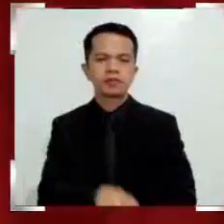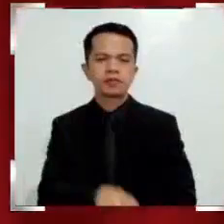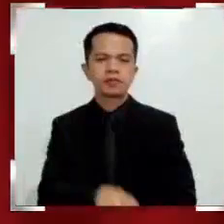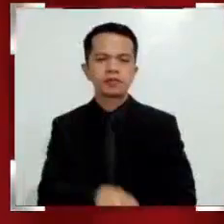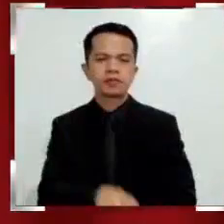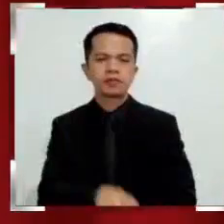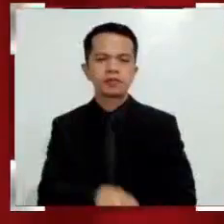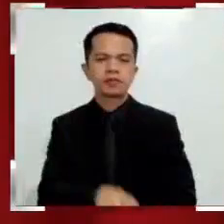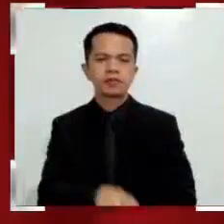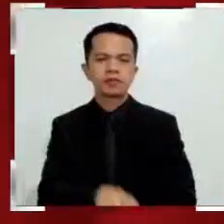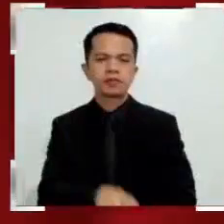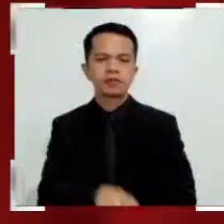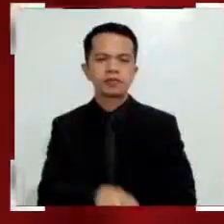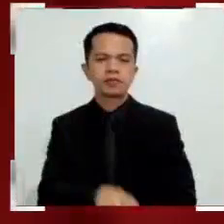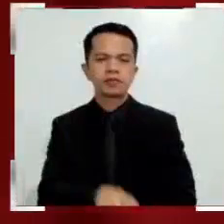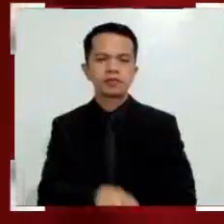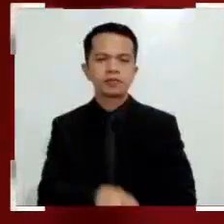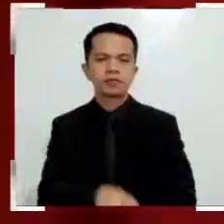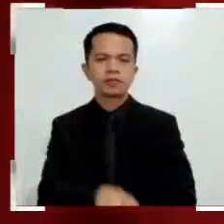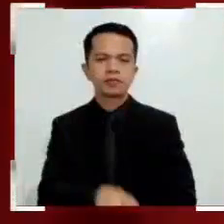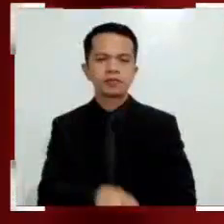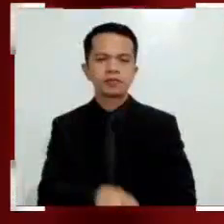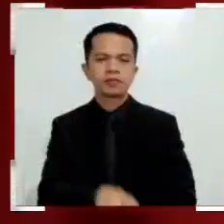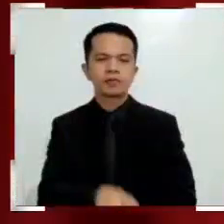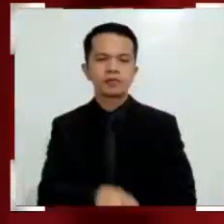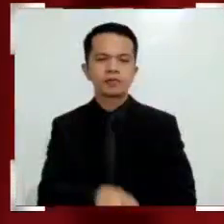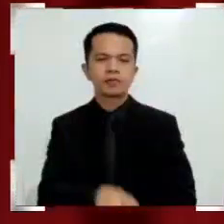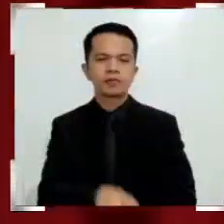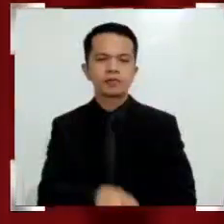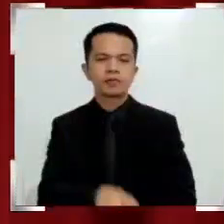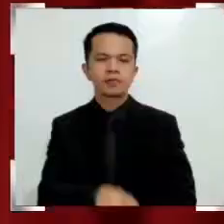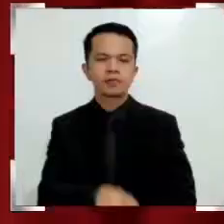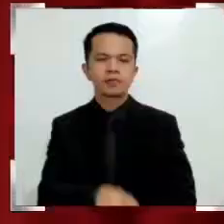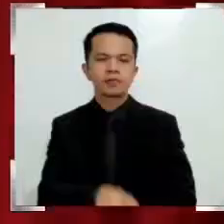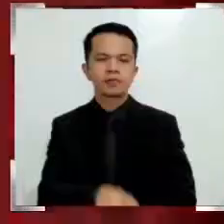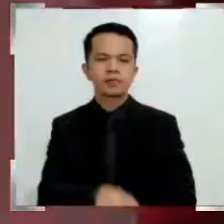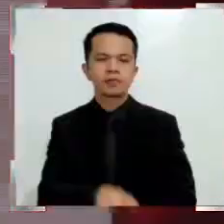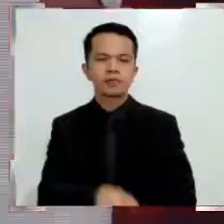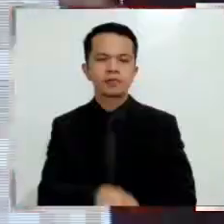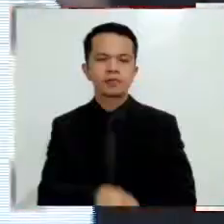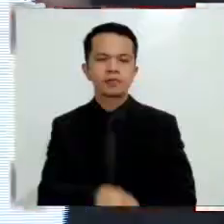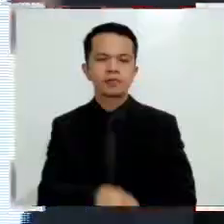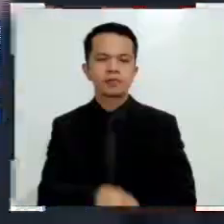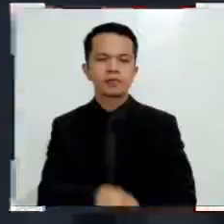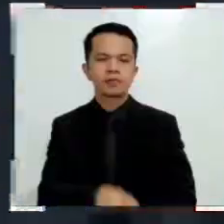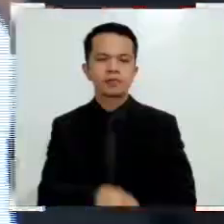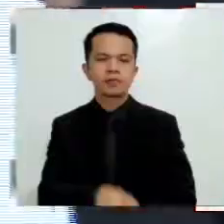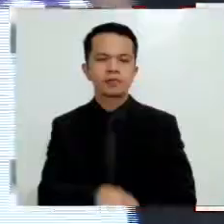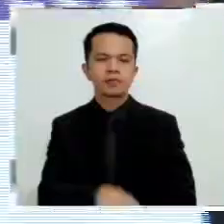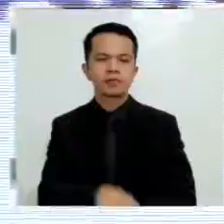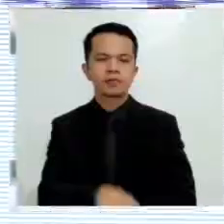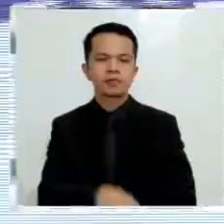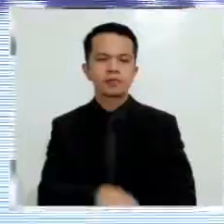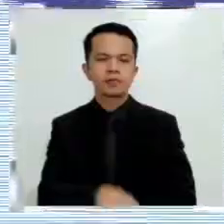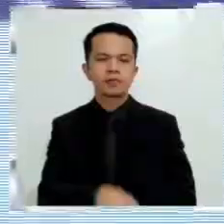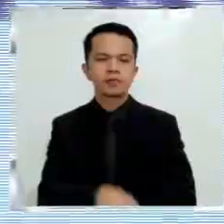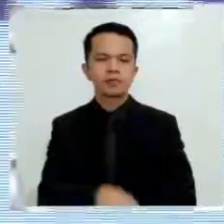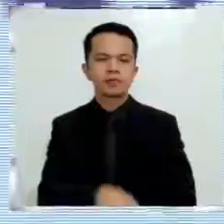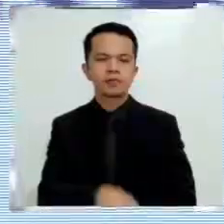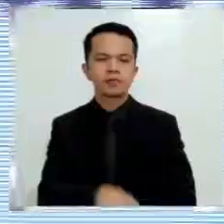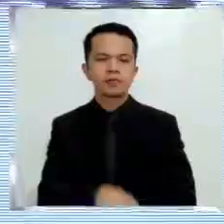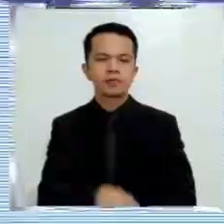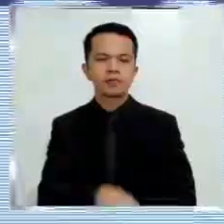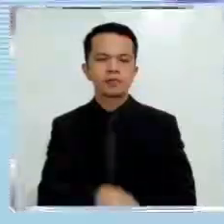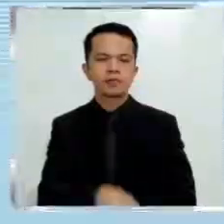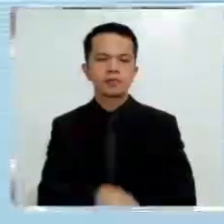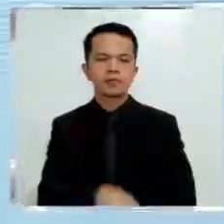Pinarangalan ang 24 oras sa Household Favorite Programs Television category. Tinanggap ang parangal ni na Senior Vice